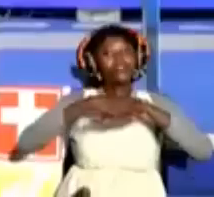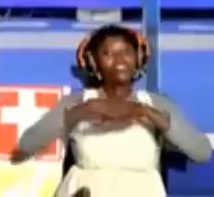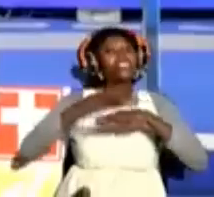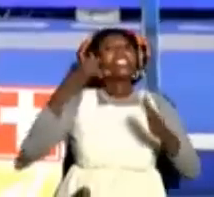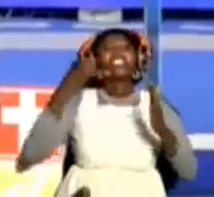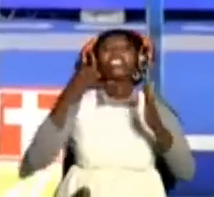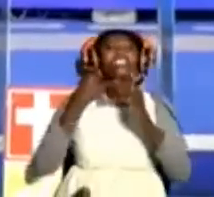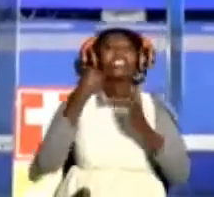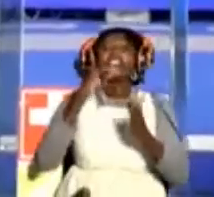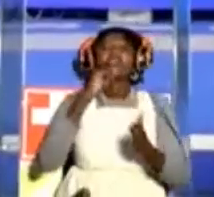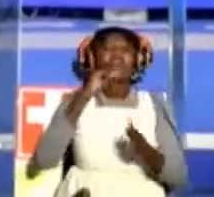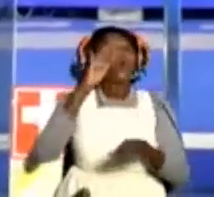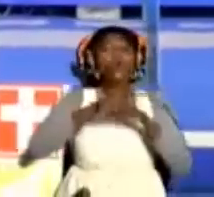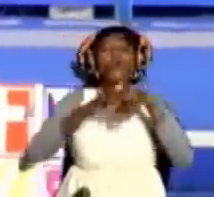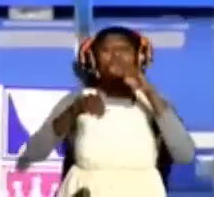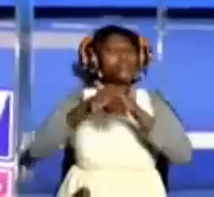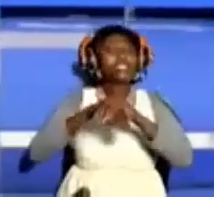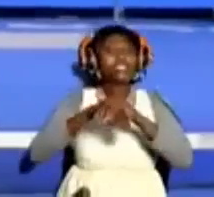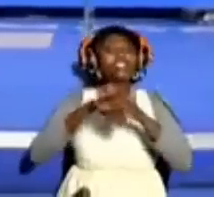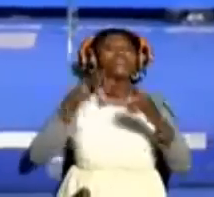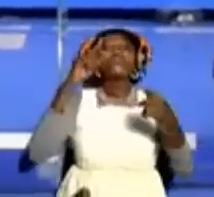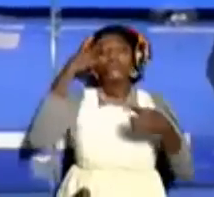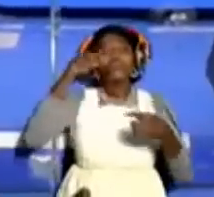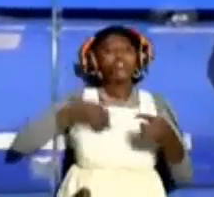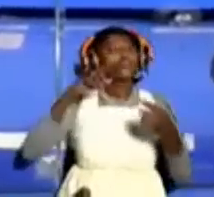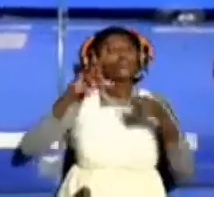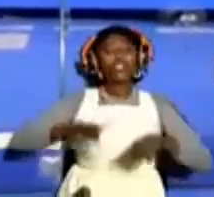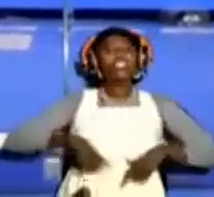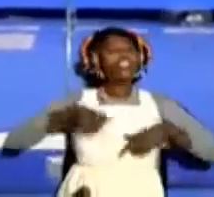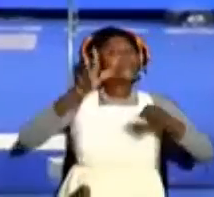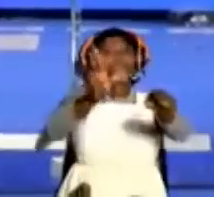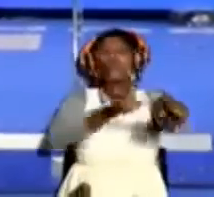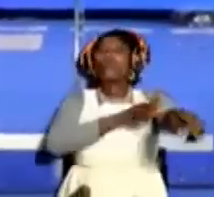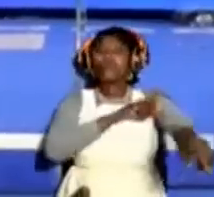It's not compulsory for me to live long.